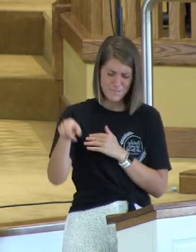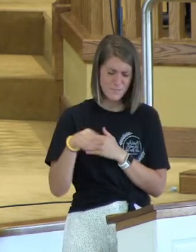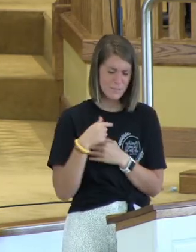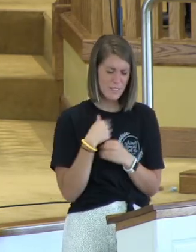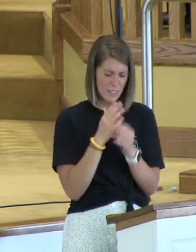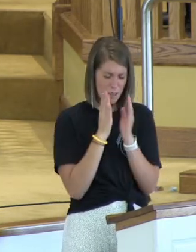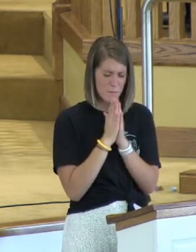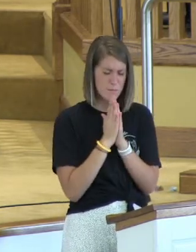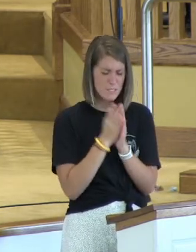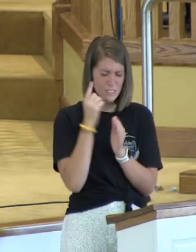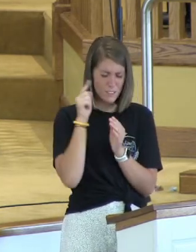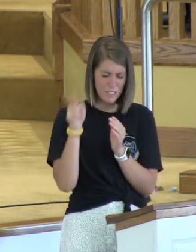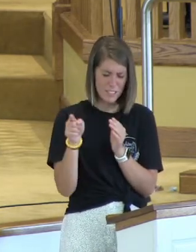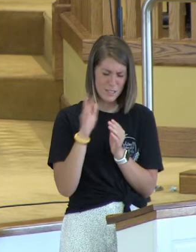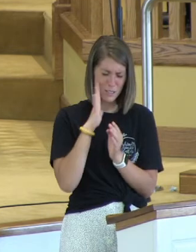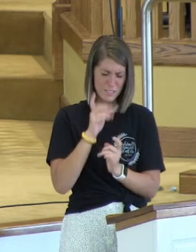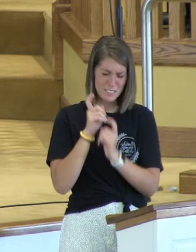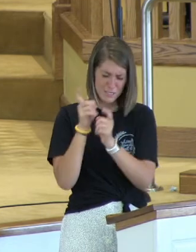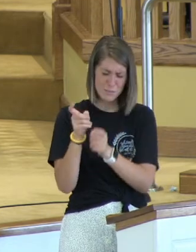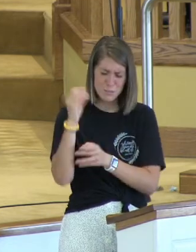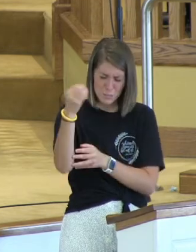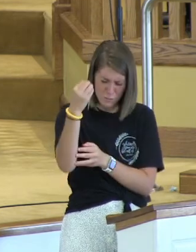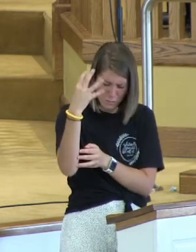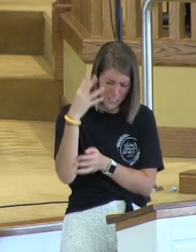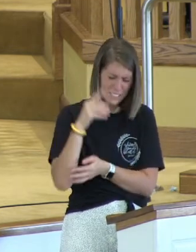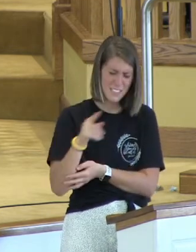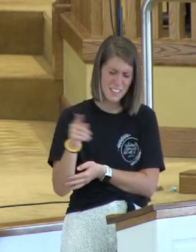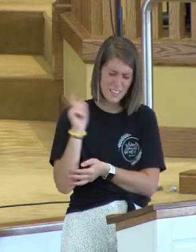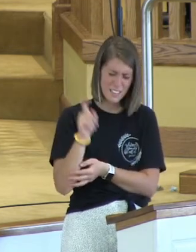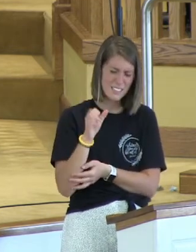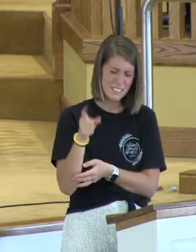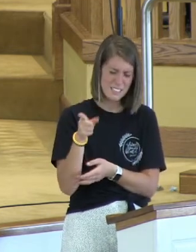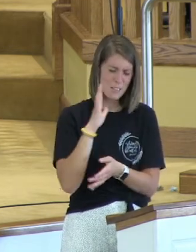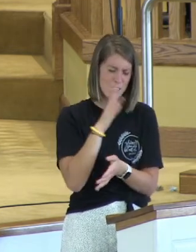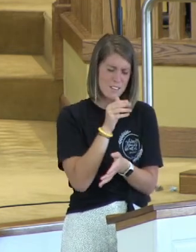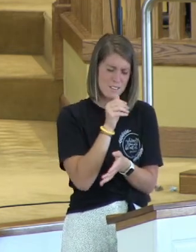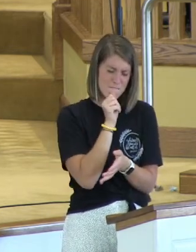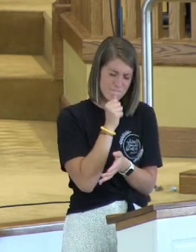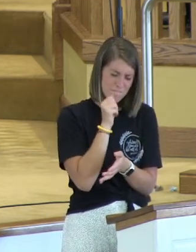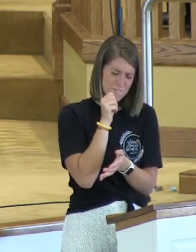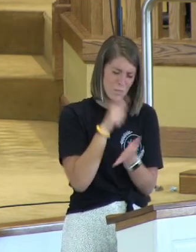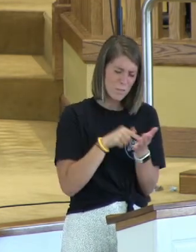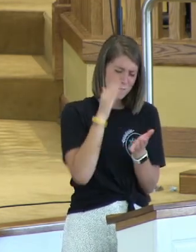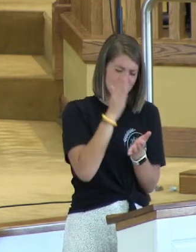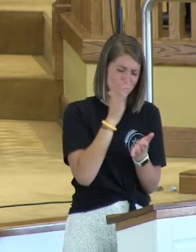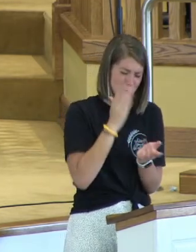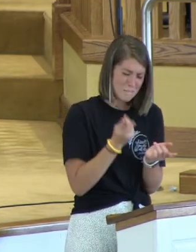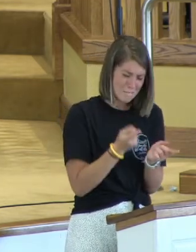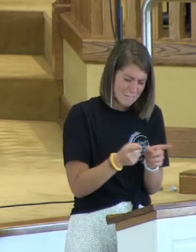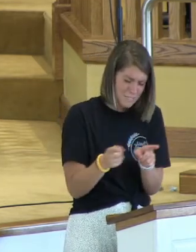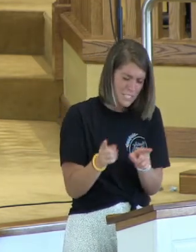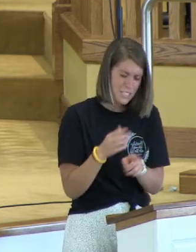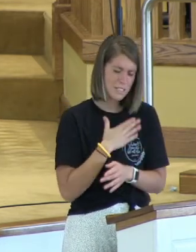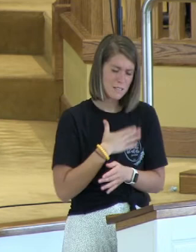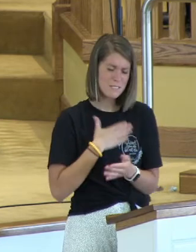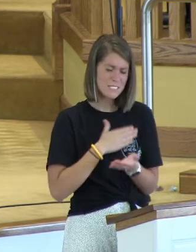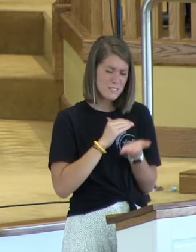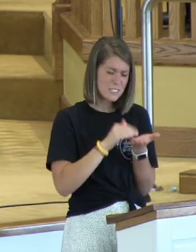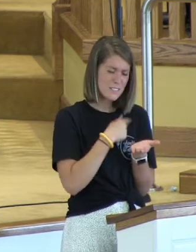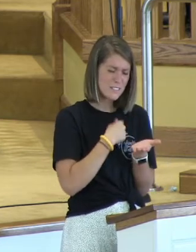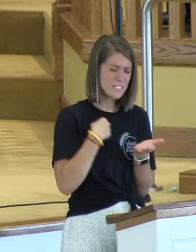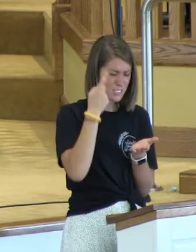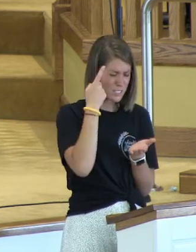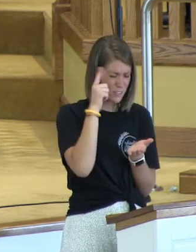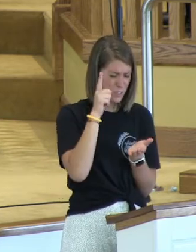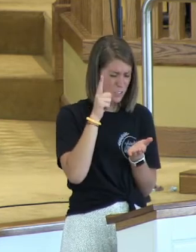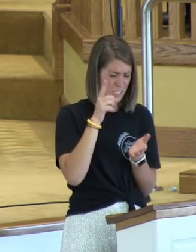Lord, I pray for them that you'd give them the grace they need as they endure what's coming. And Lord, forgive us. It's taken this event